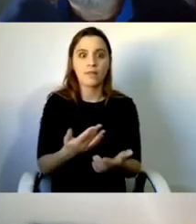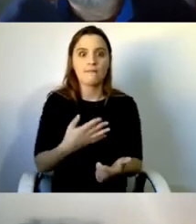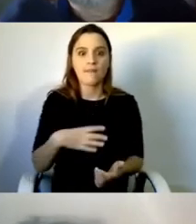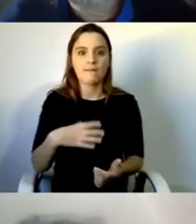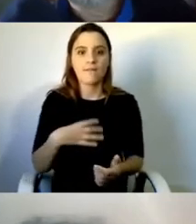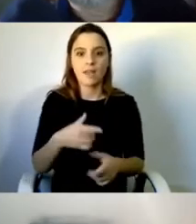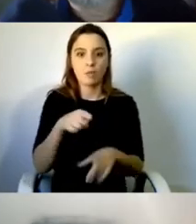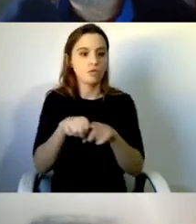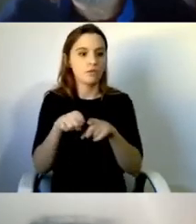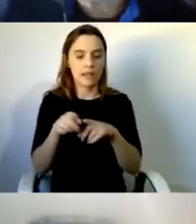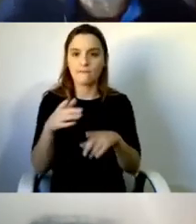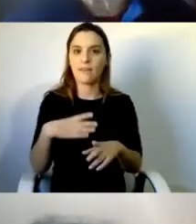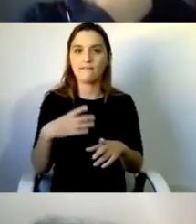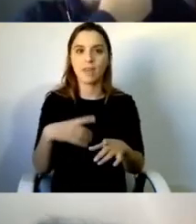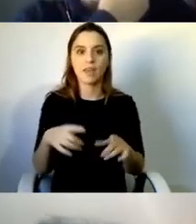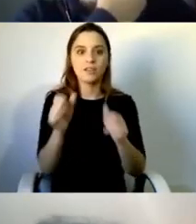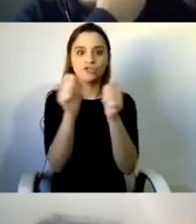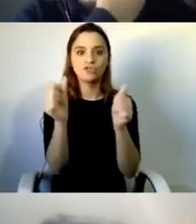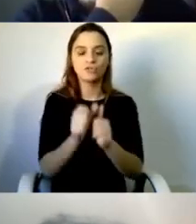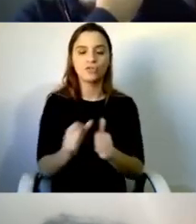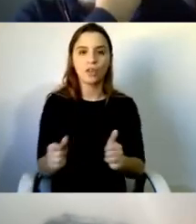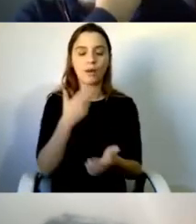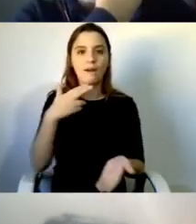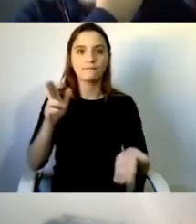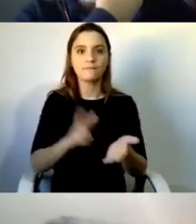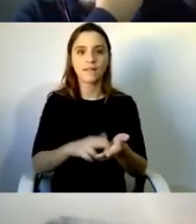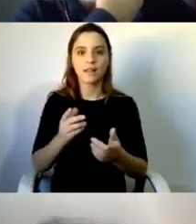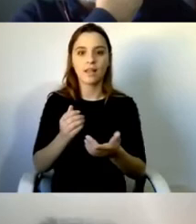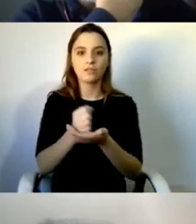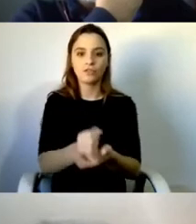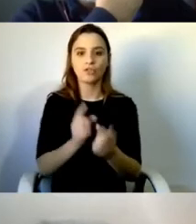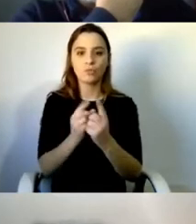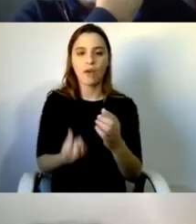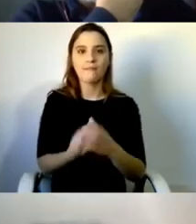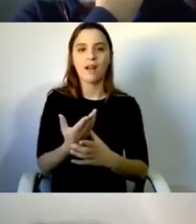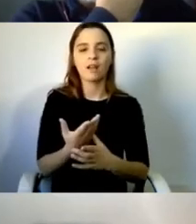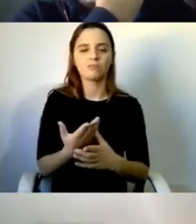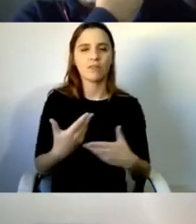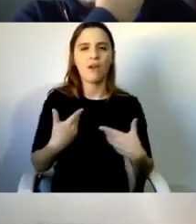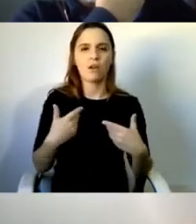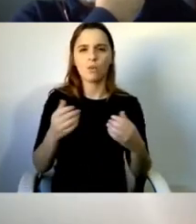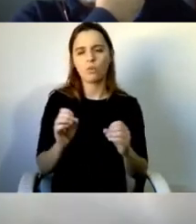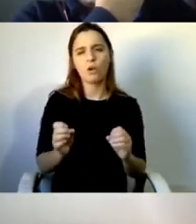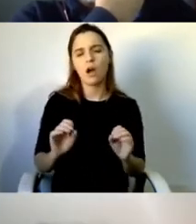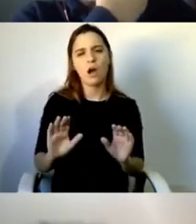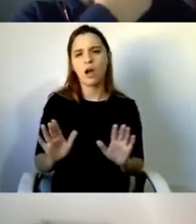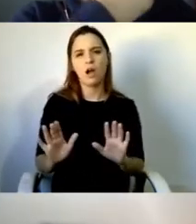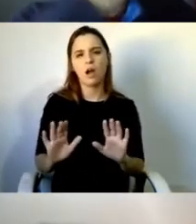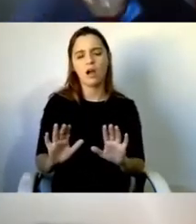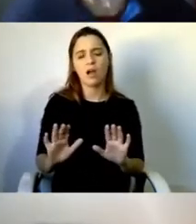It's easier to keep the policy design paths, which are